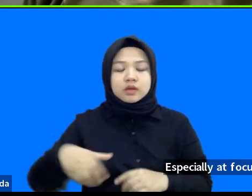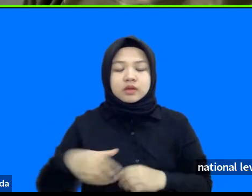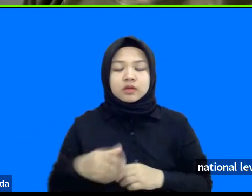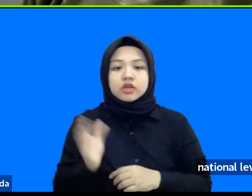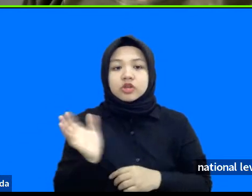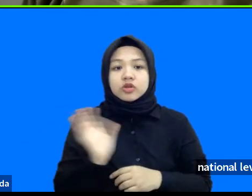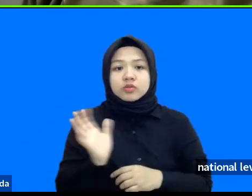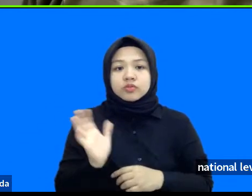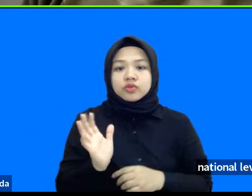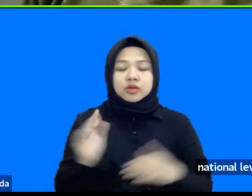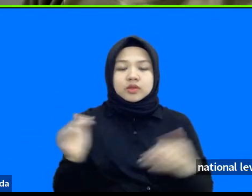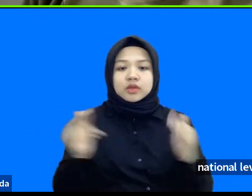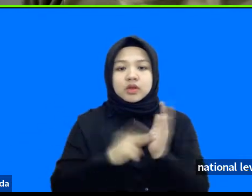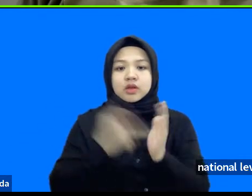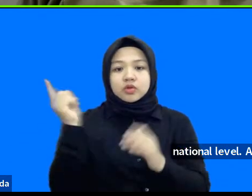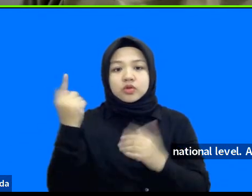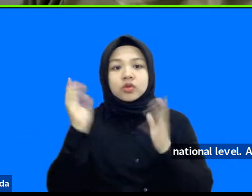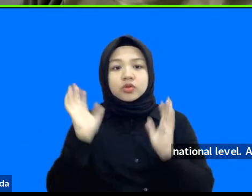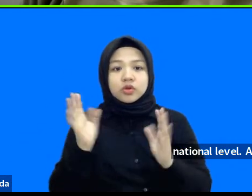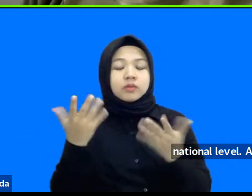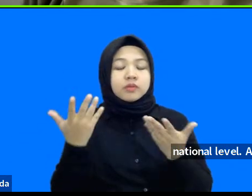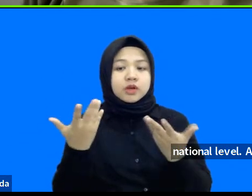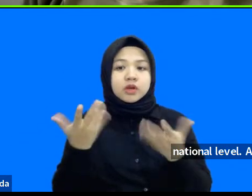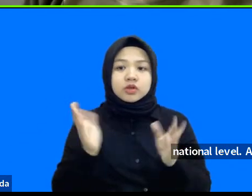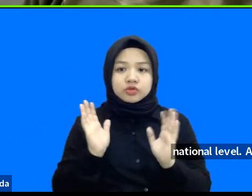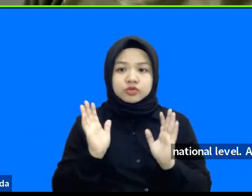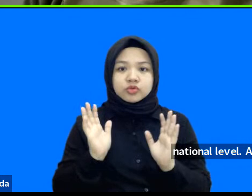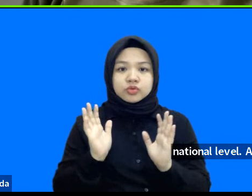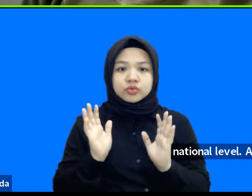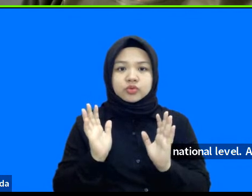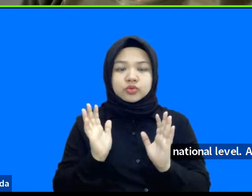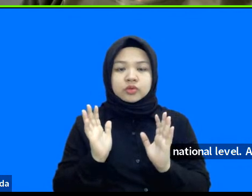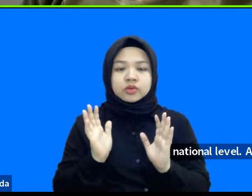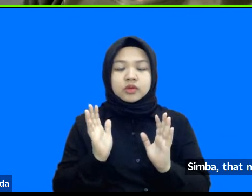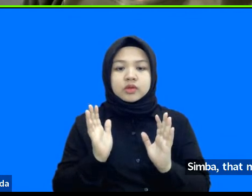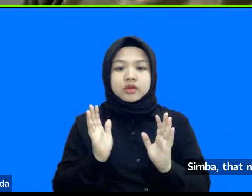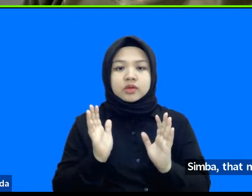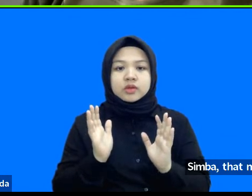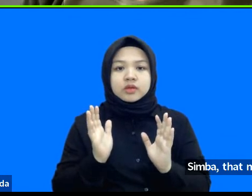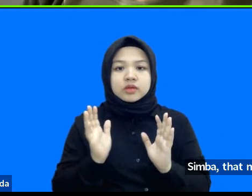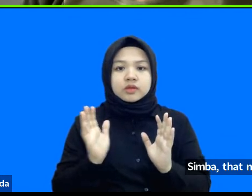effective enough? So, Mbak Grita, maybe you can go ahead to answer the questions.